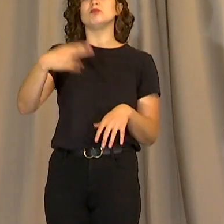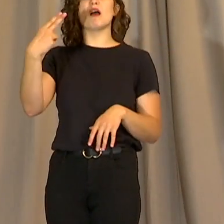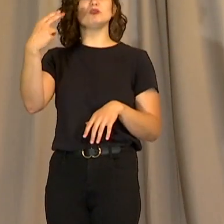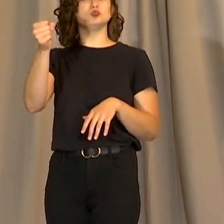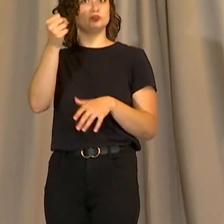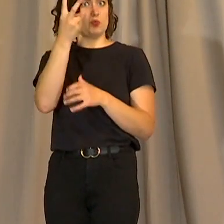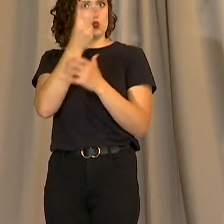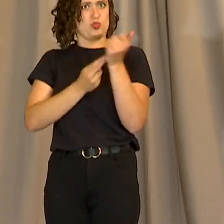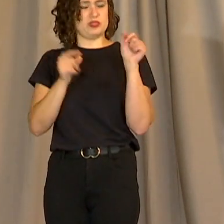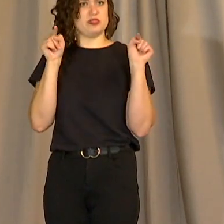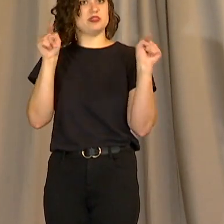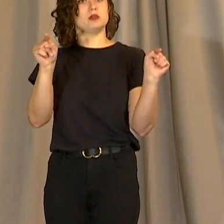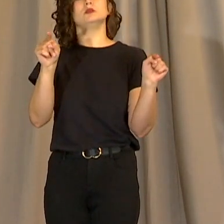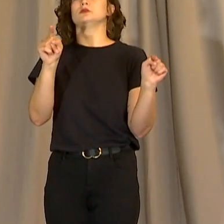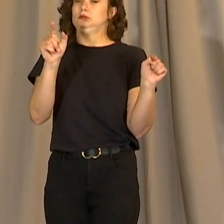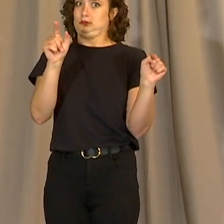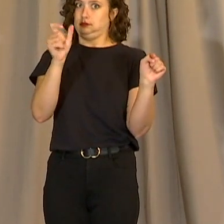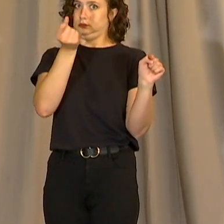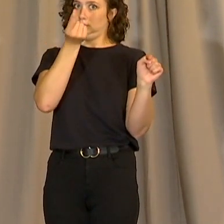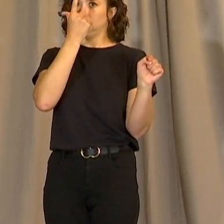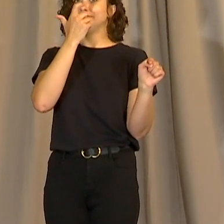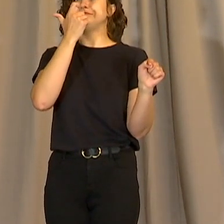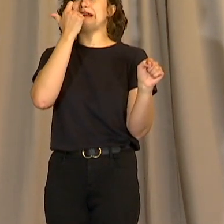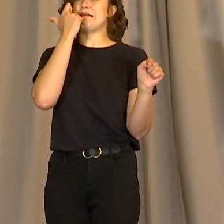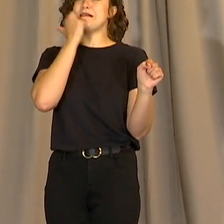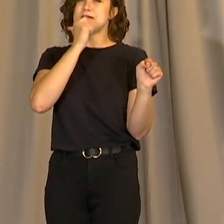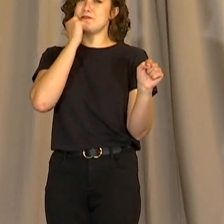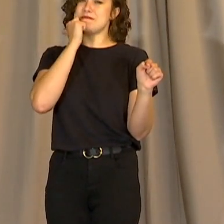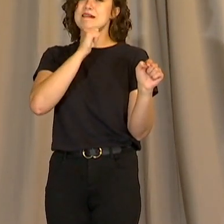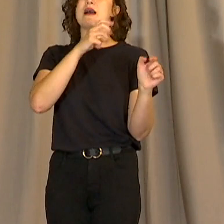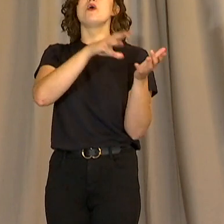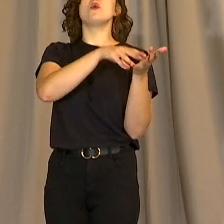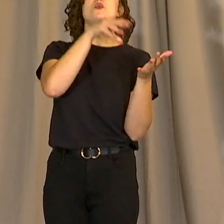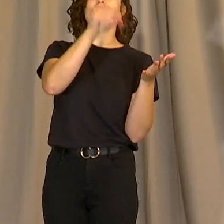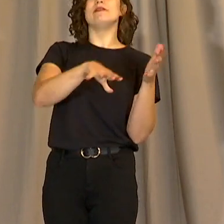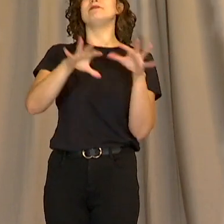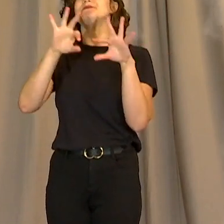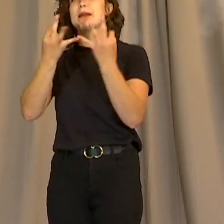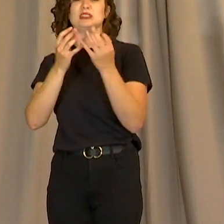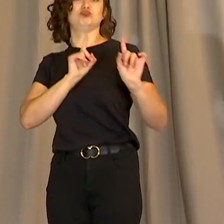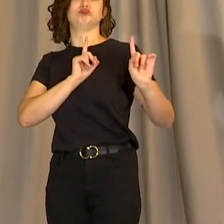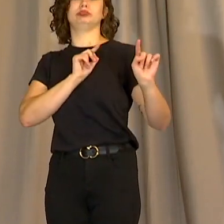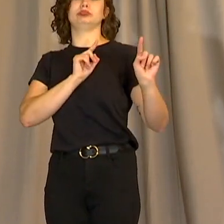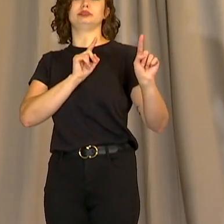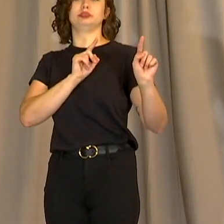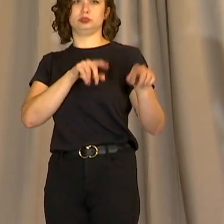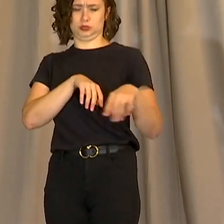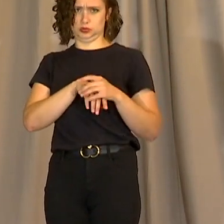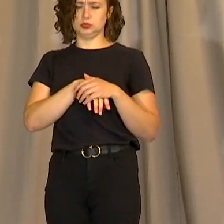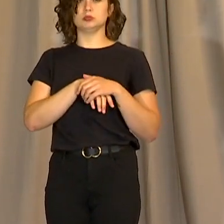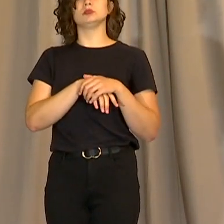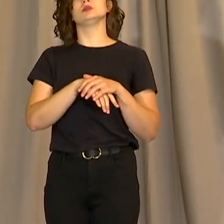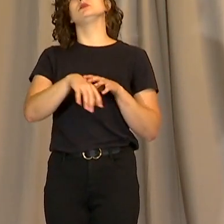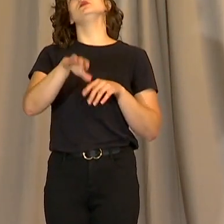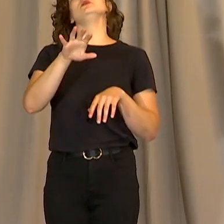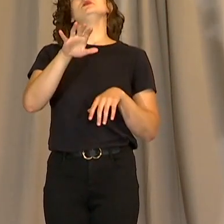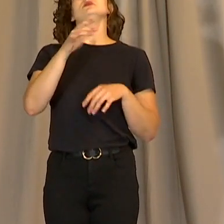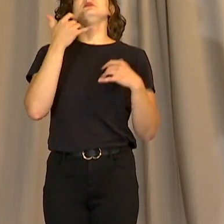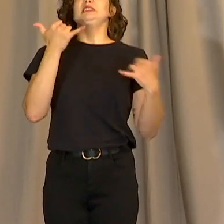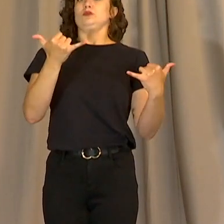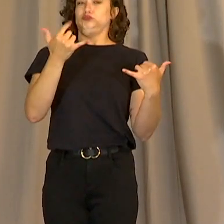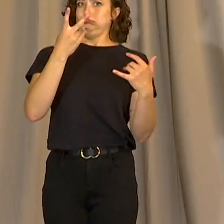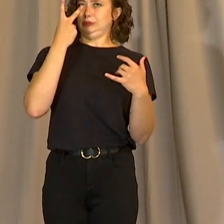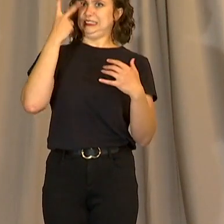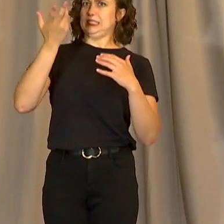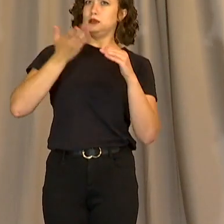They are used daily by our students, by their families. And so we're seeing the